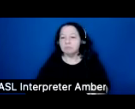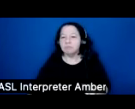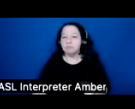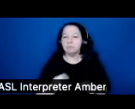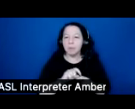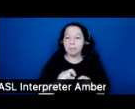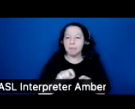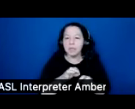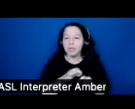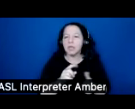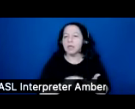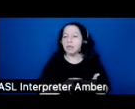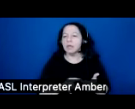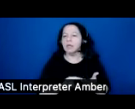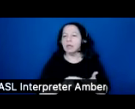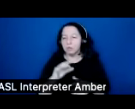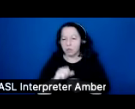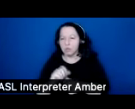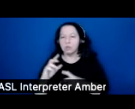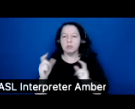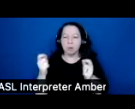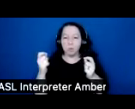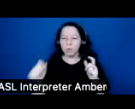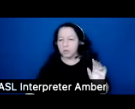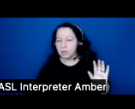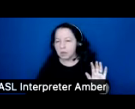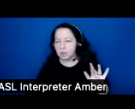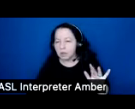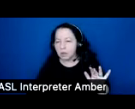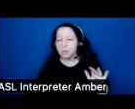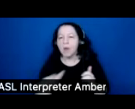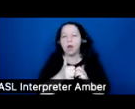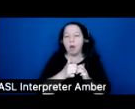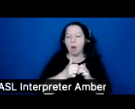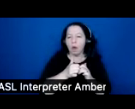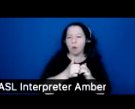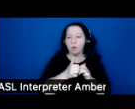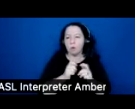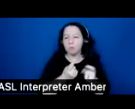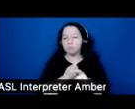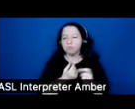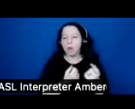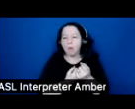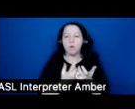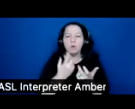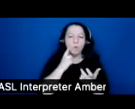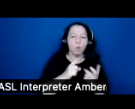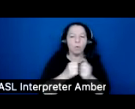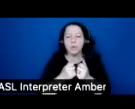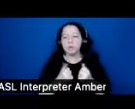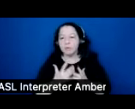Beading, traditions, ceremonies, how to advocate for or with a survivor if